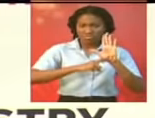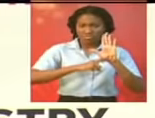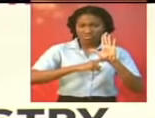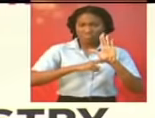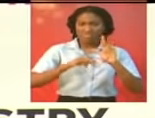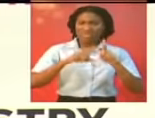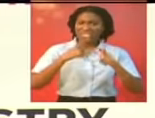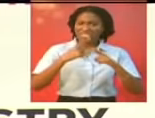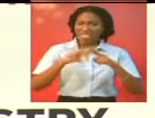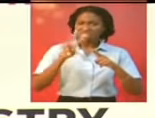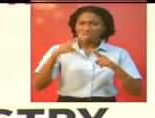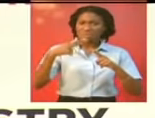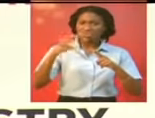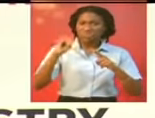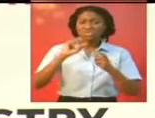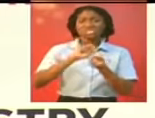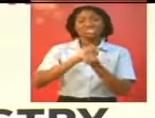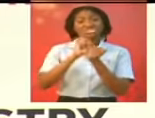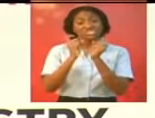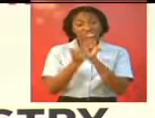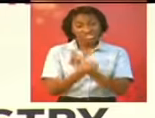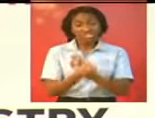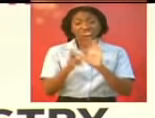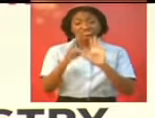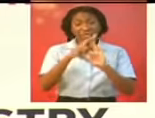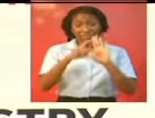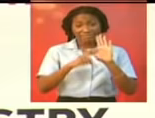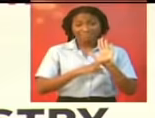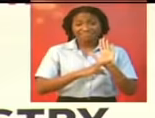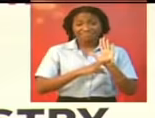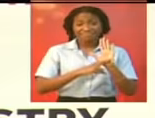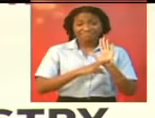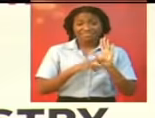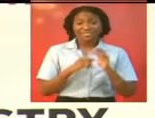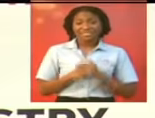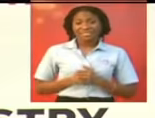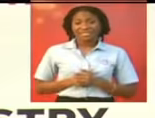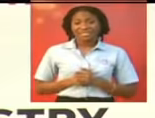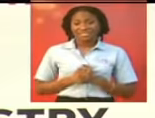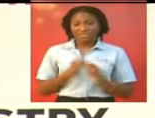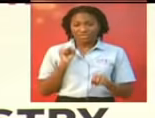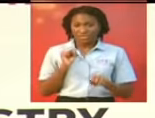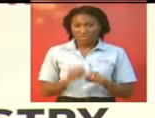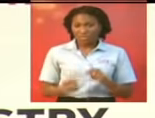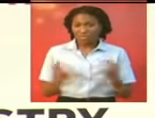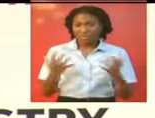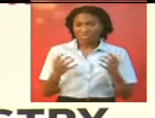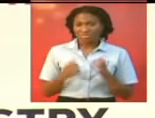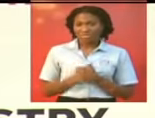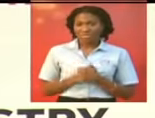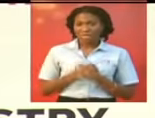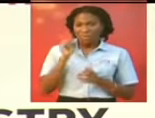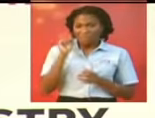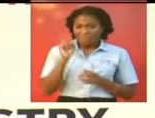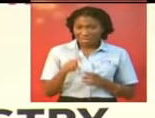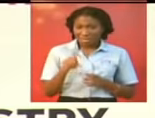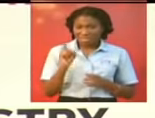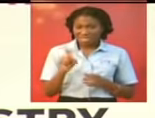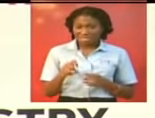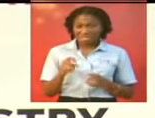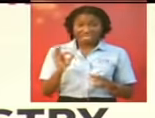that recommendation to go to a discharge criteria, which relied on a clinical criteria together with a number of